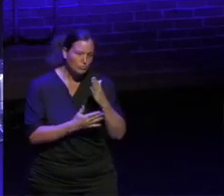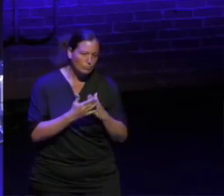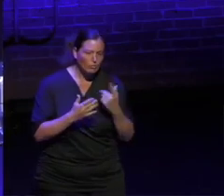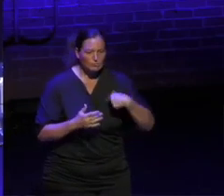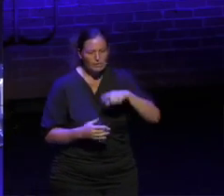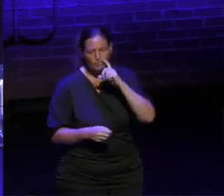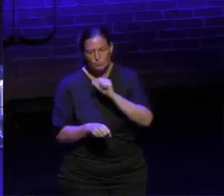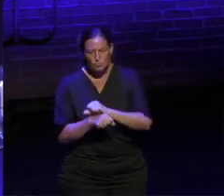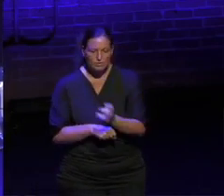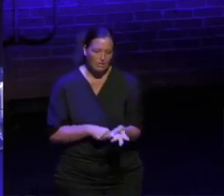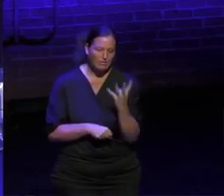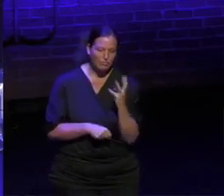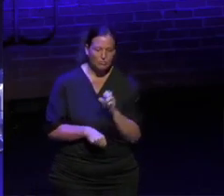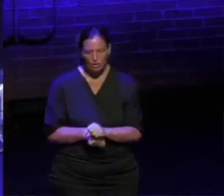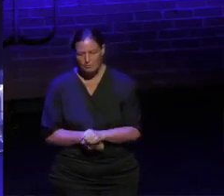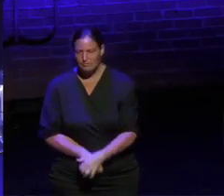all working four jobs.